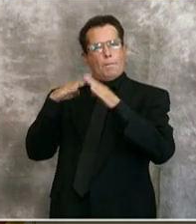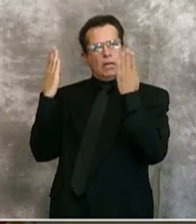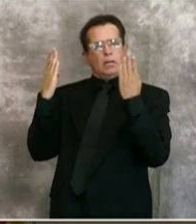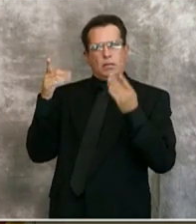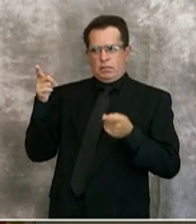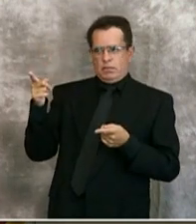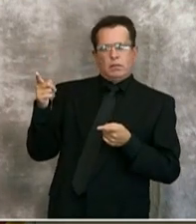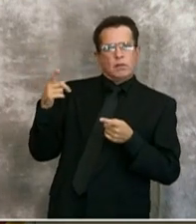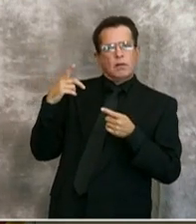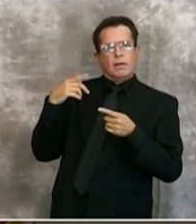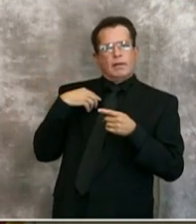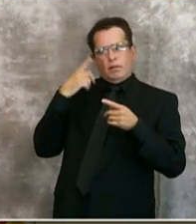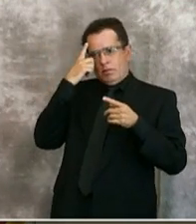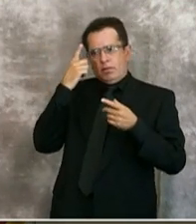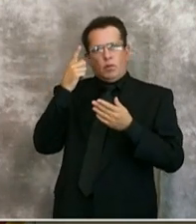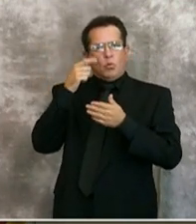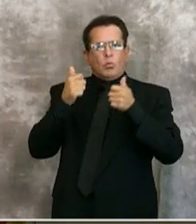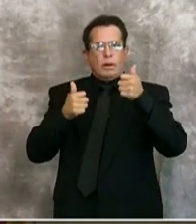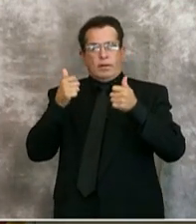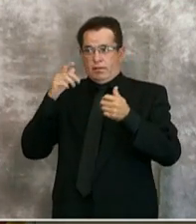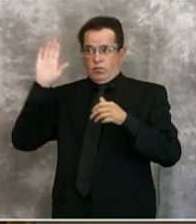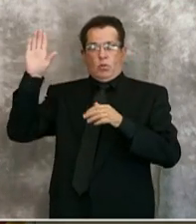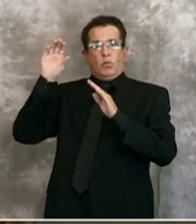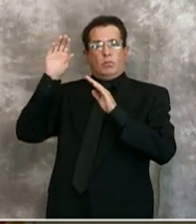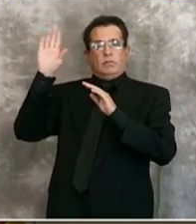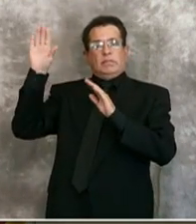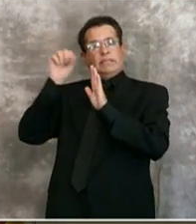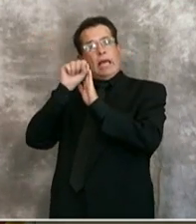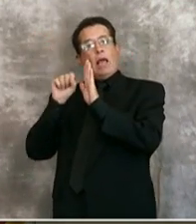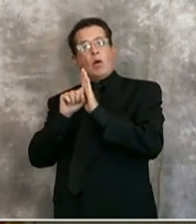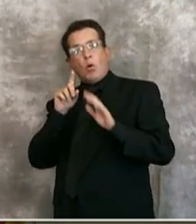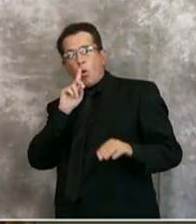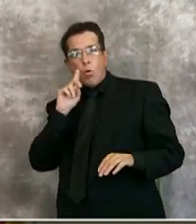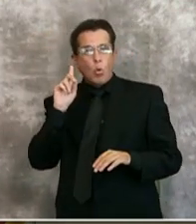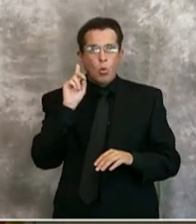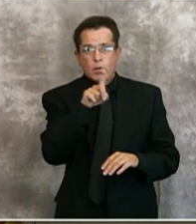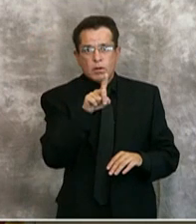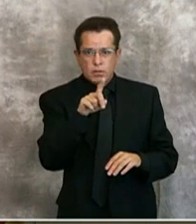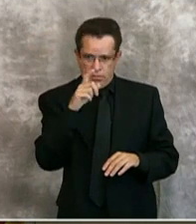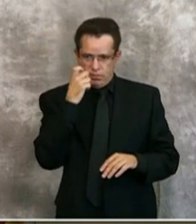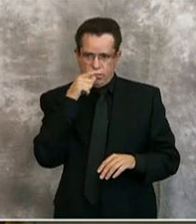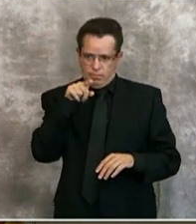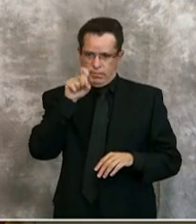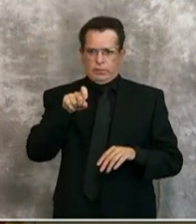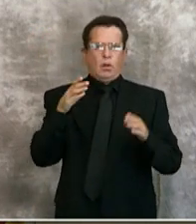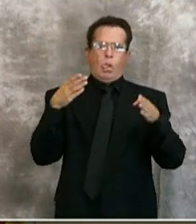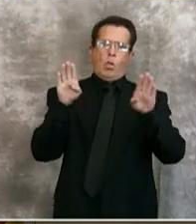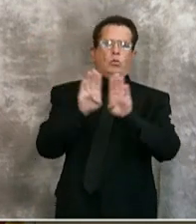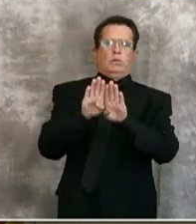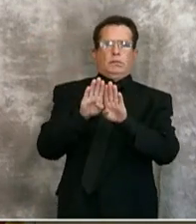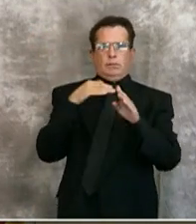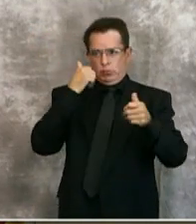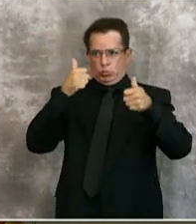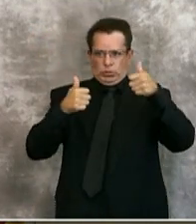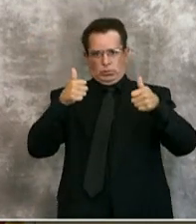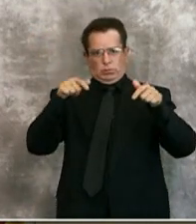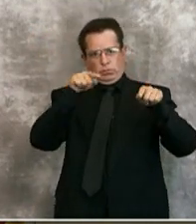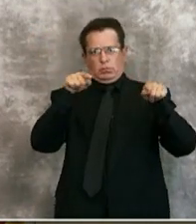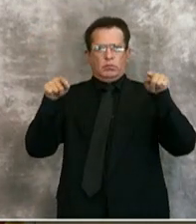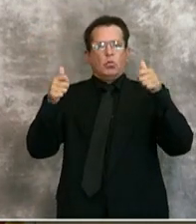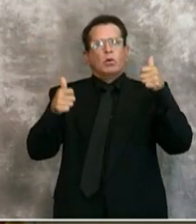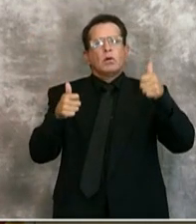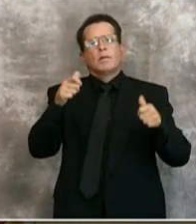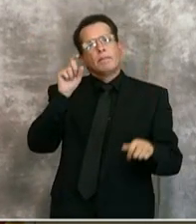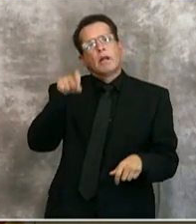limited basis. And I was wondering if this new order from the state requires the closure. Okay, Dr. Wooten's